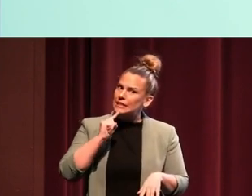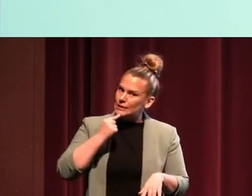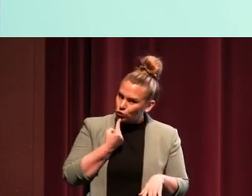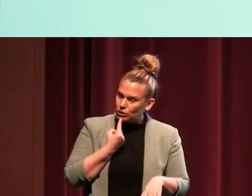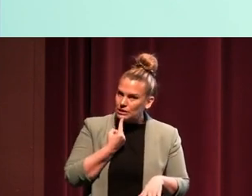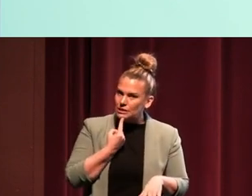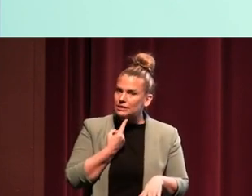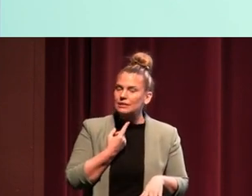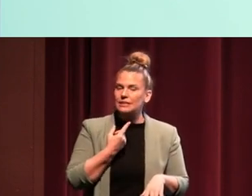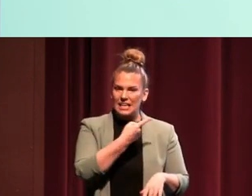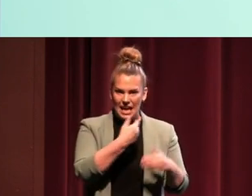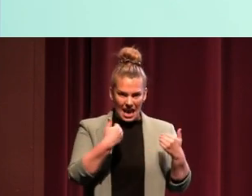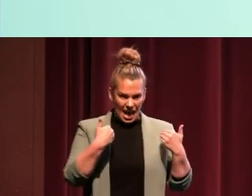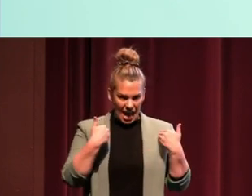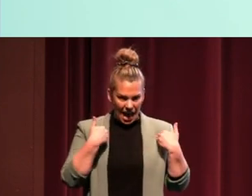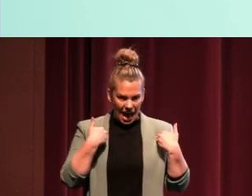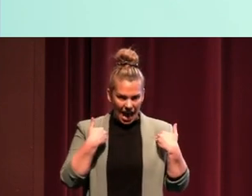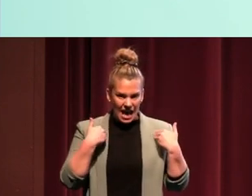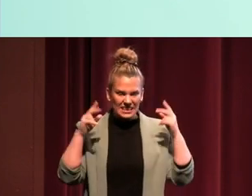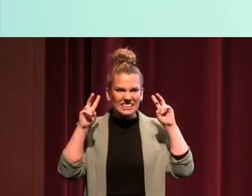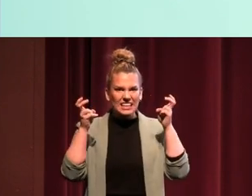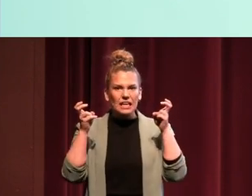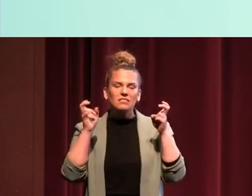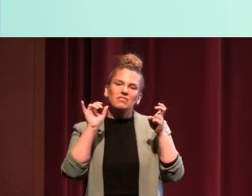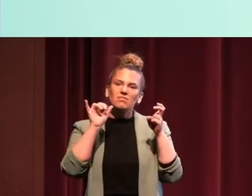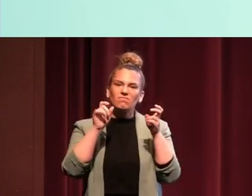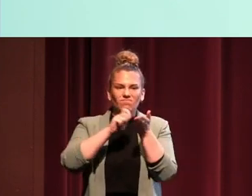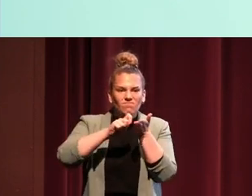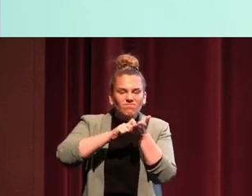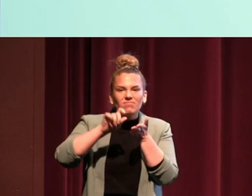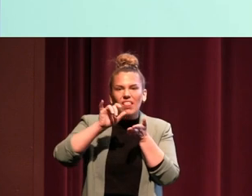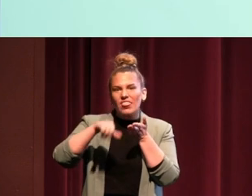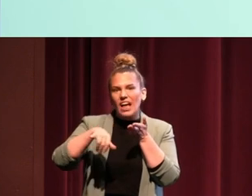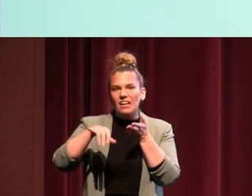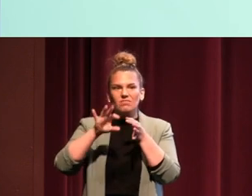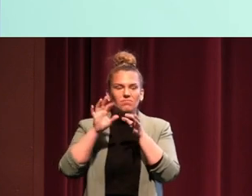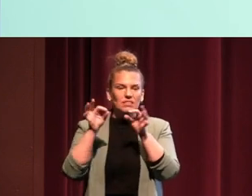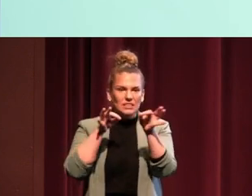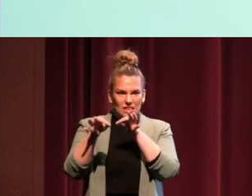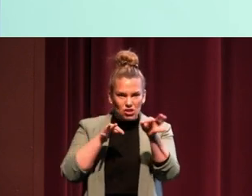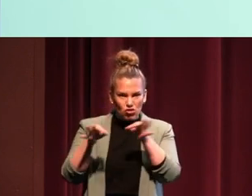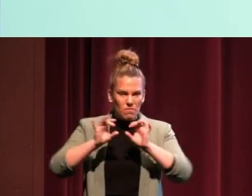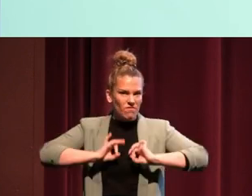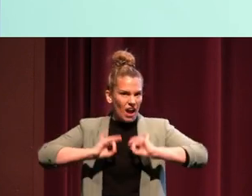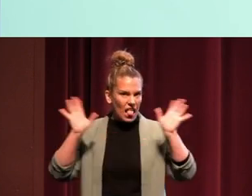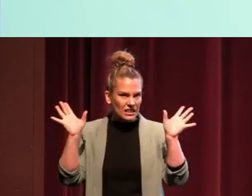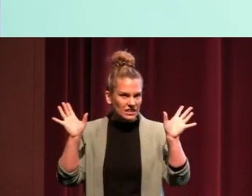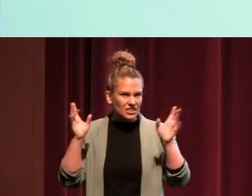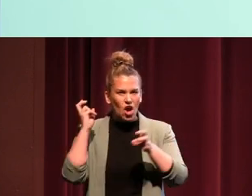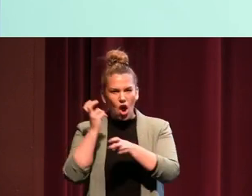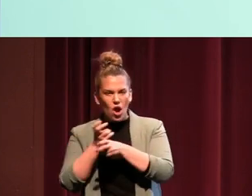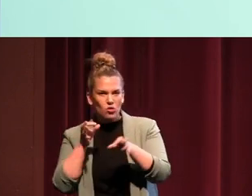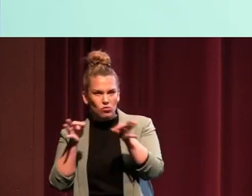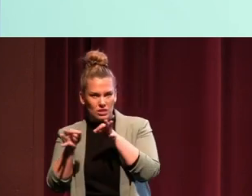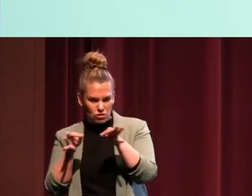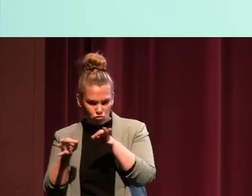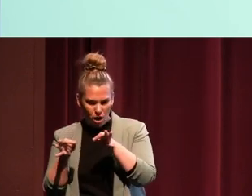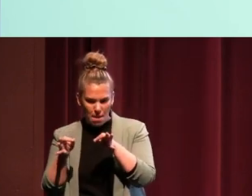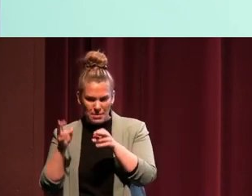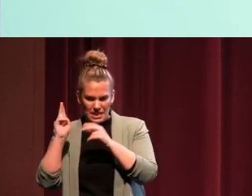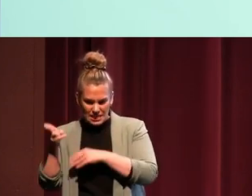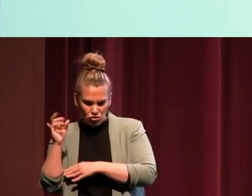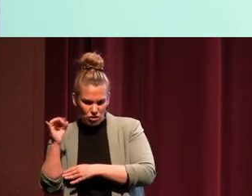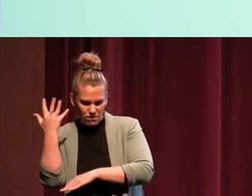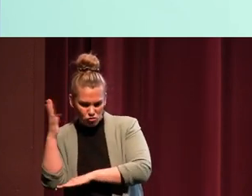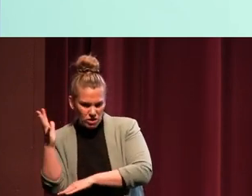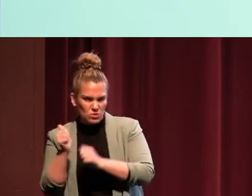that contains text that describes violence. It's impossible to talk about a history of trees without talking about a history of people. And the history